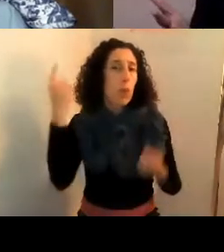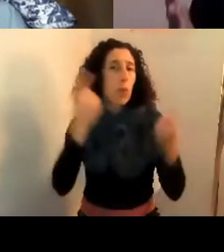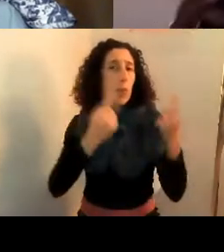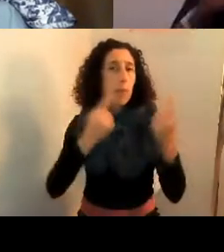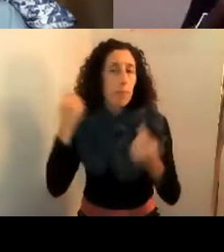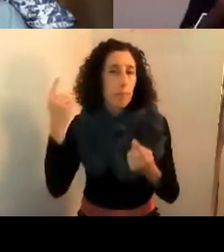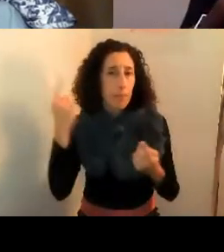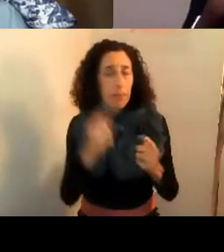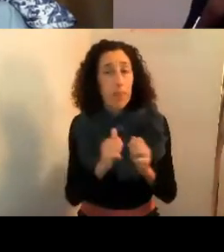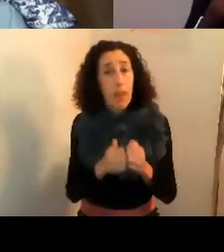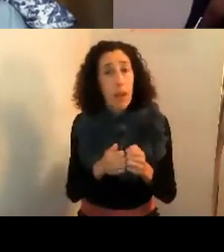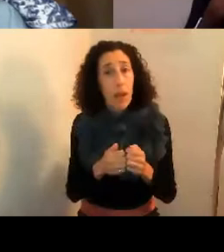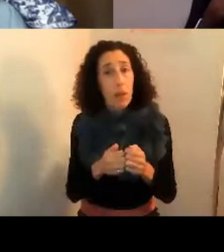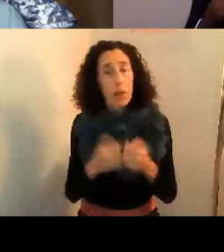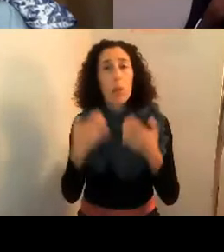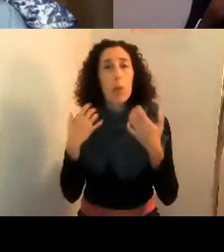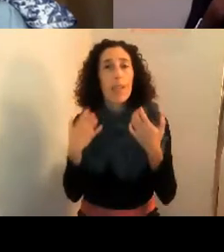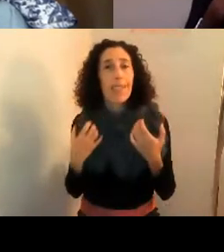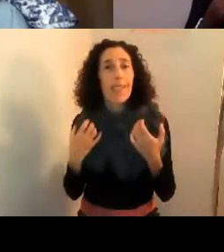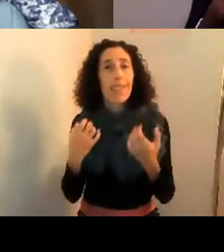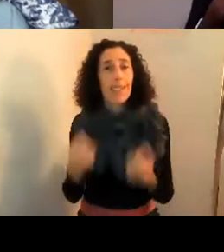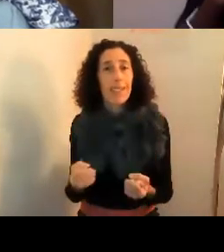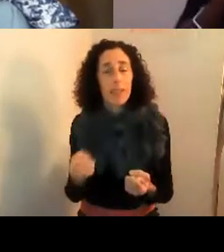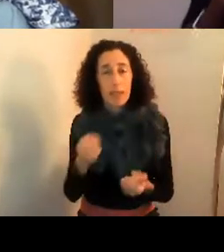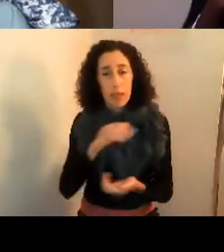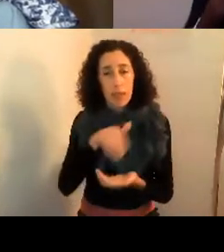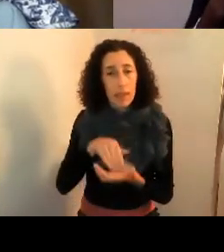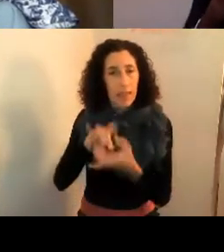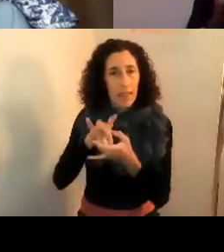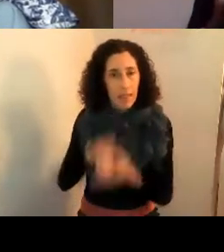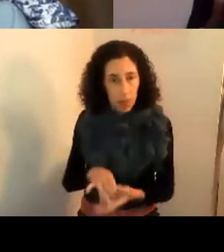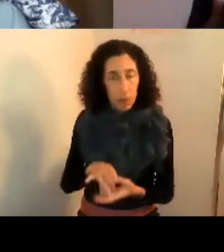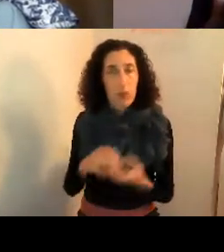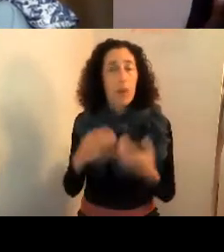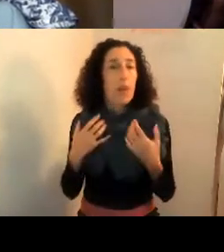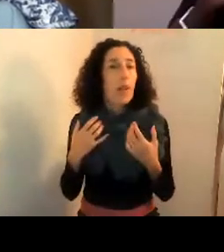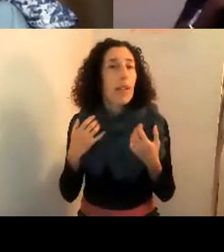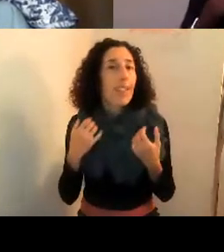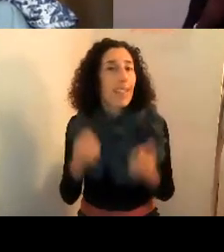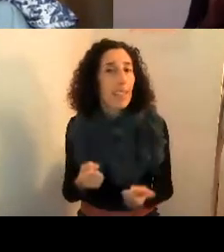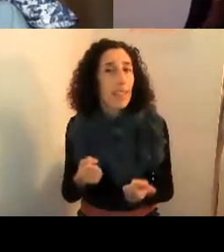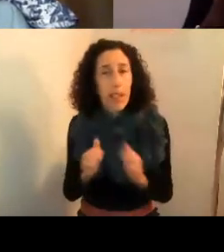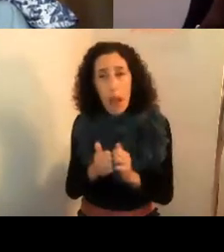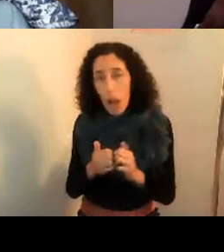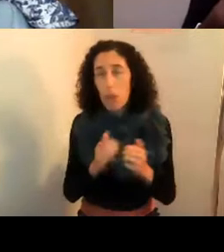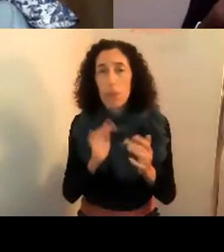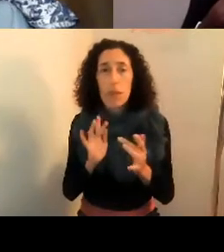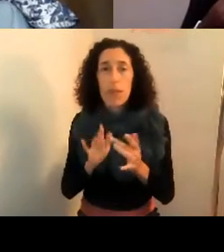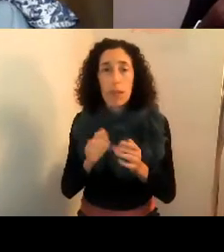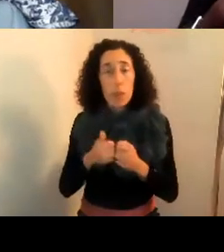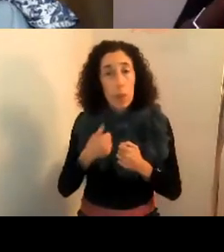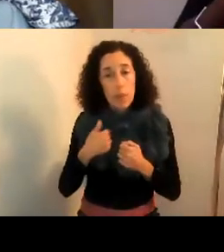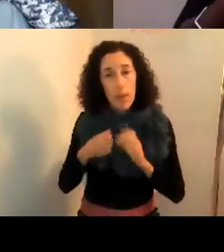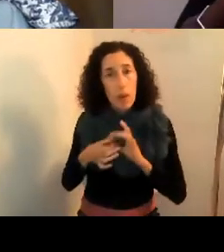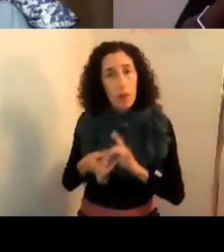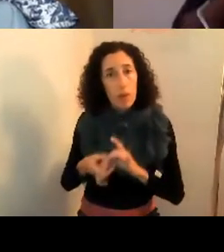center healing and connecting with yourselves, with your line, with